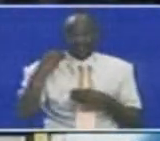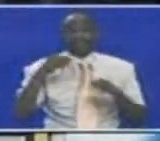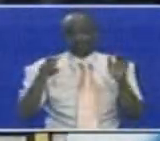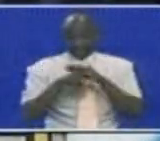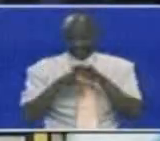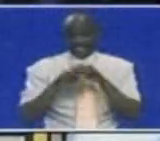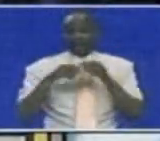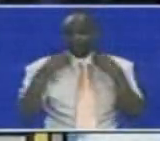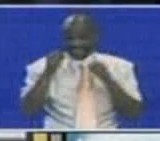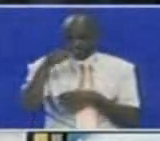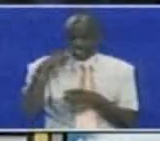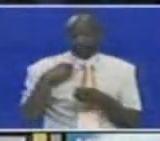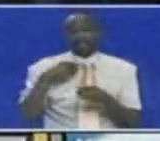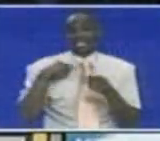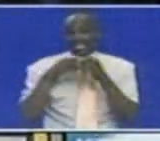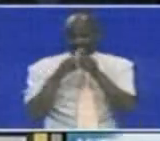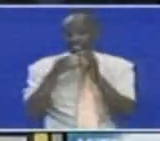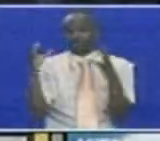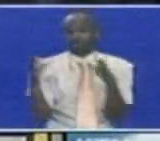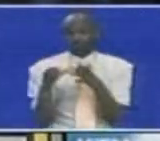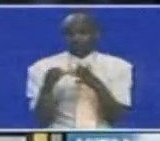He is actually violent.